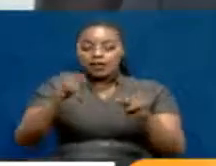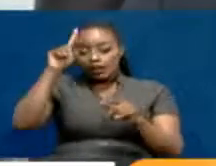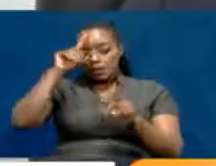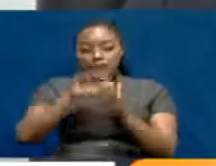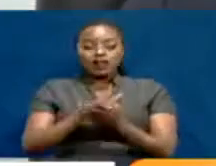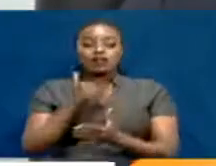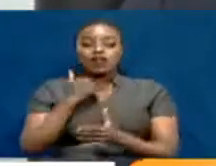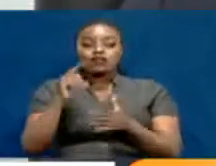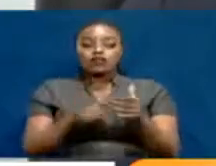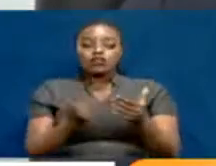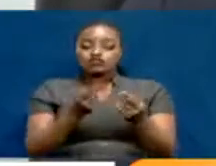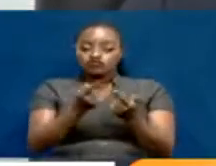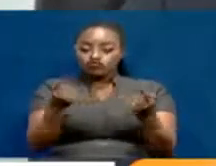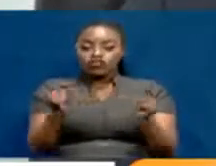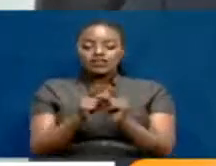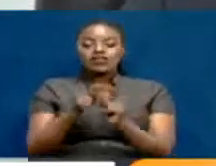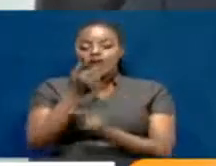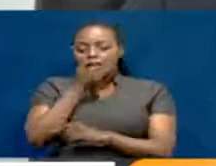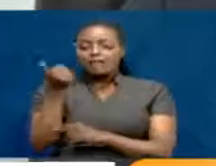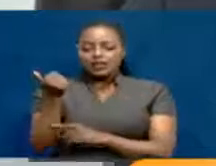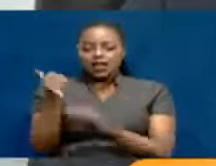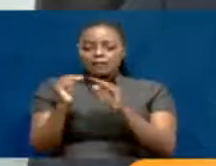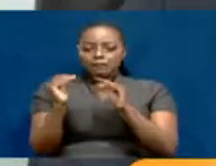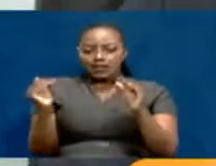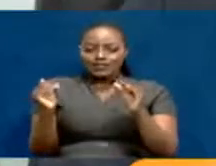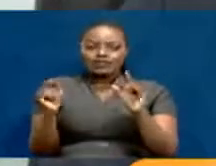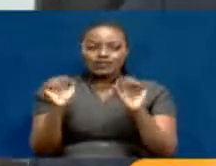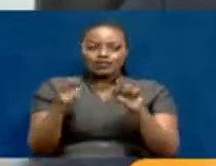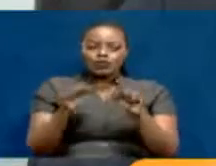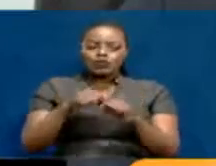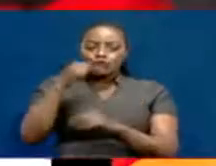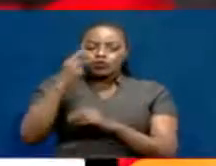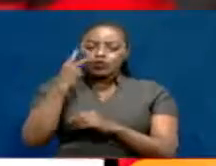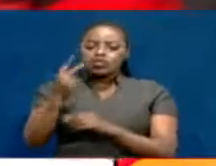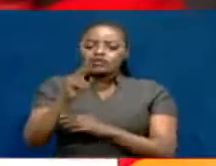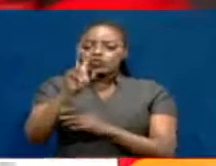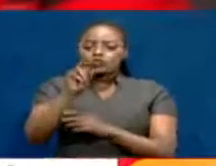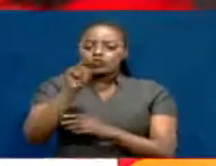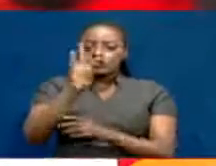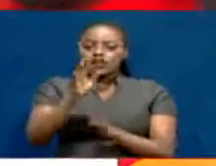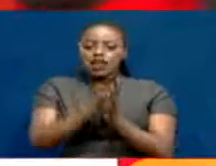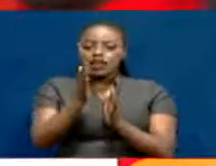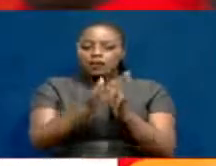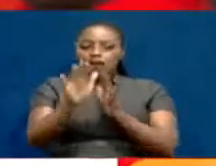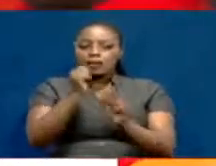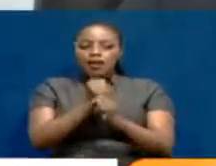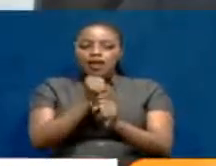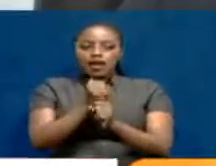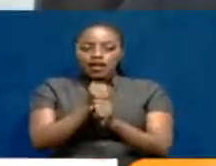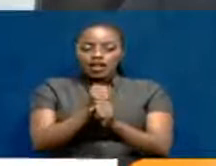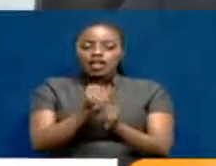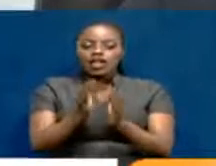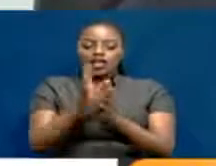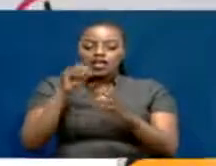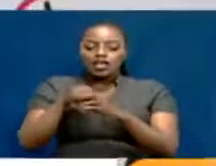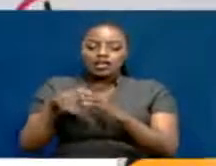believe you are in a better position to qualify, to look at 2024 and plan your career in